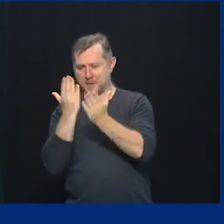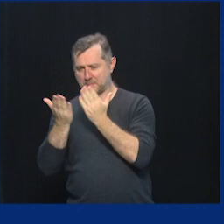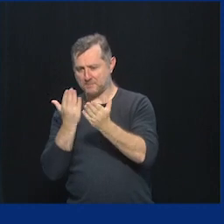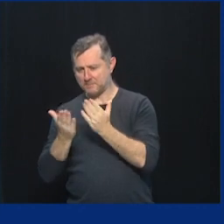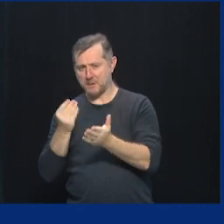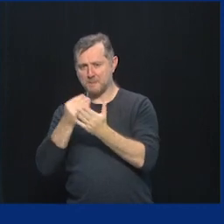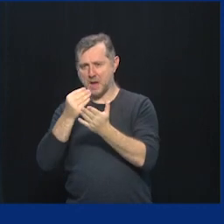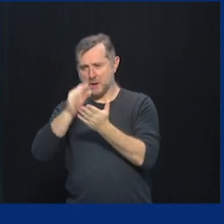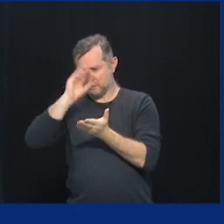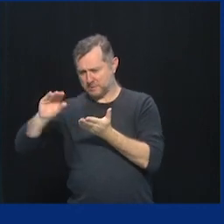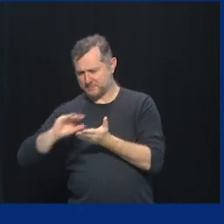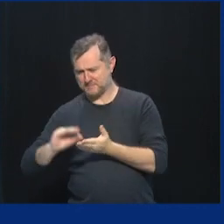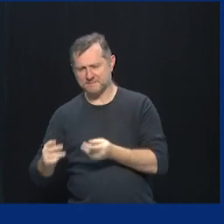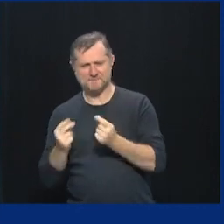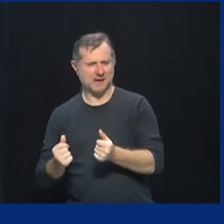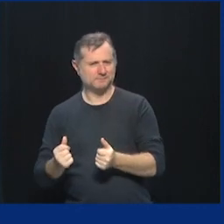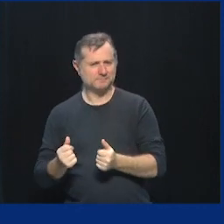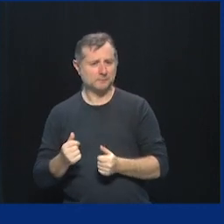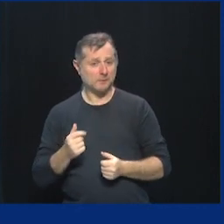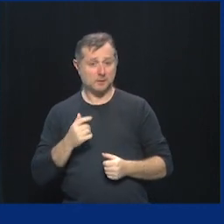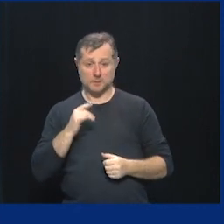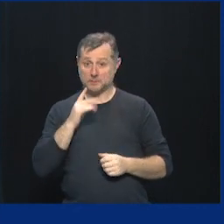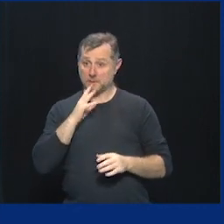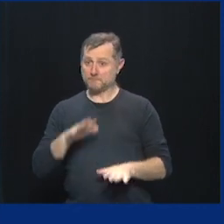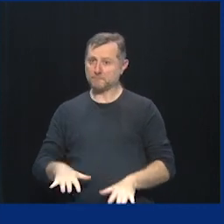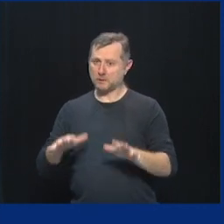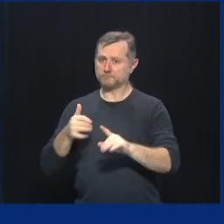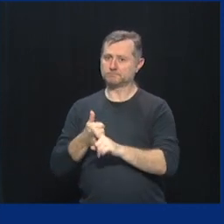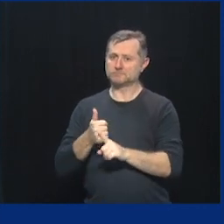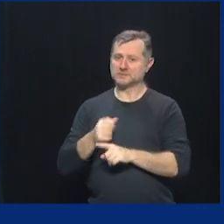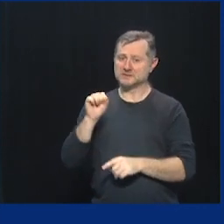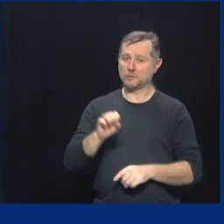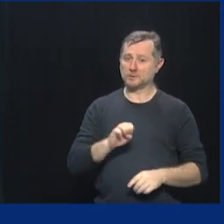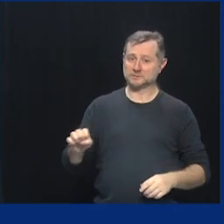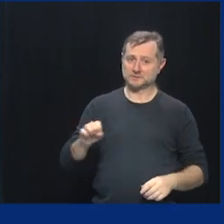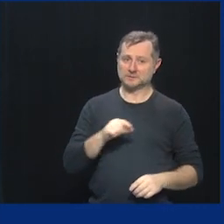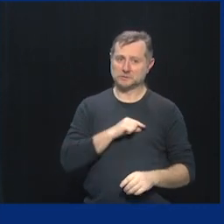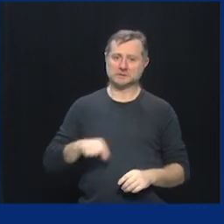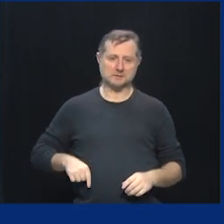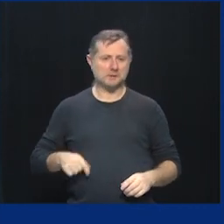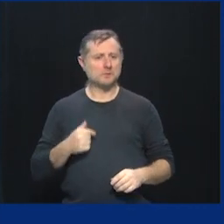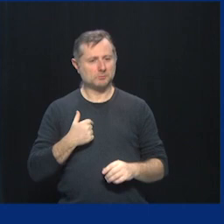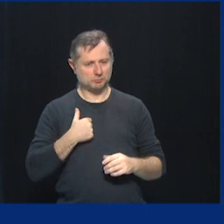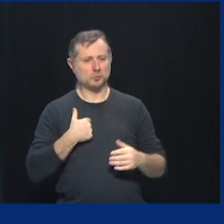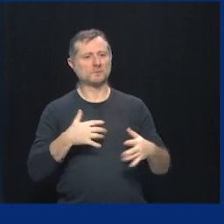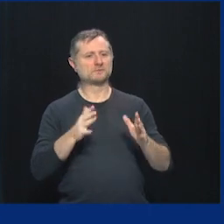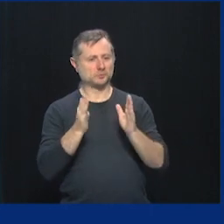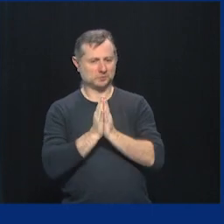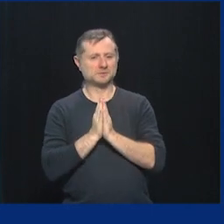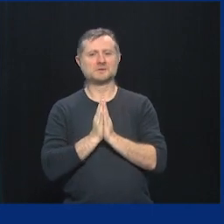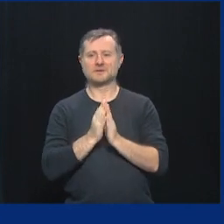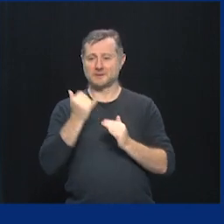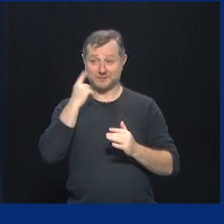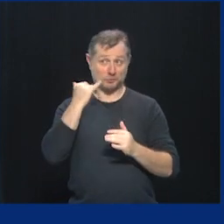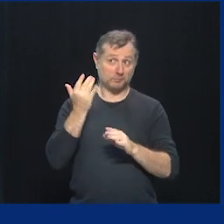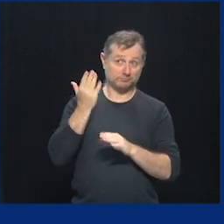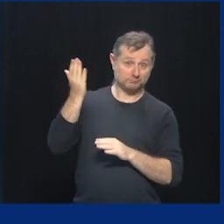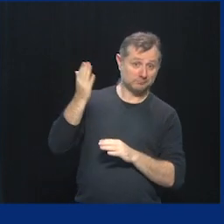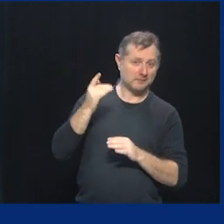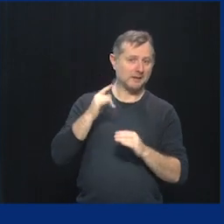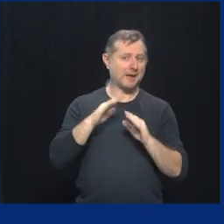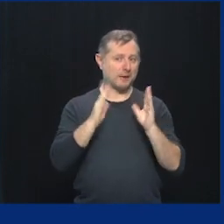for flooding in southeastern Queens, I have a request in now that was passed in the House, but it's got to be passed in the reconciliation